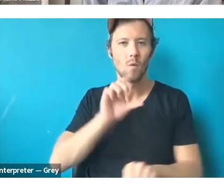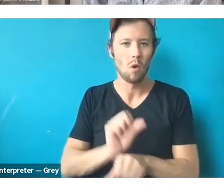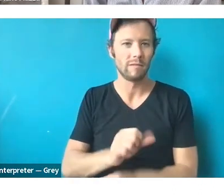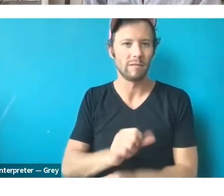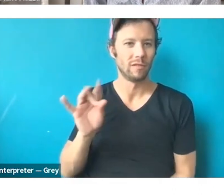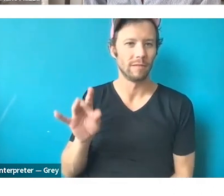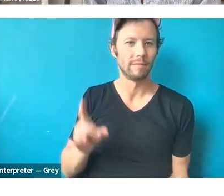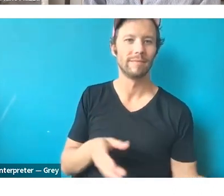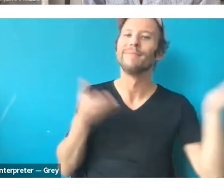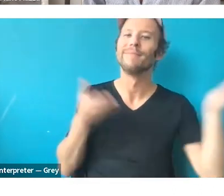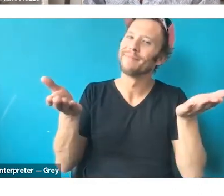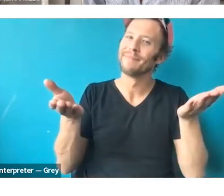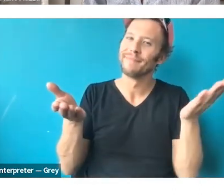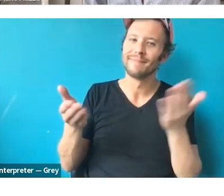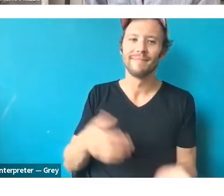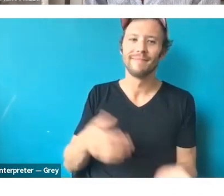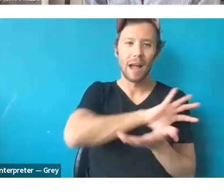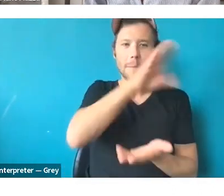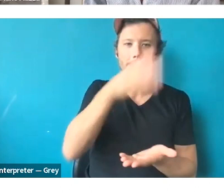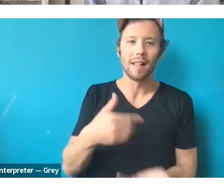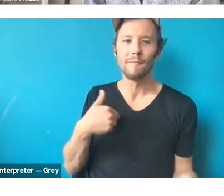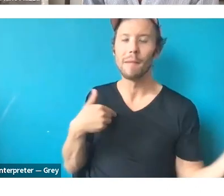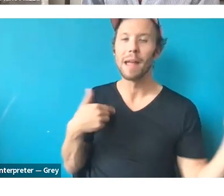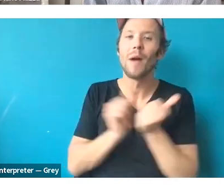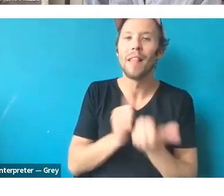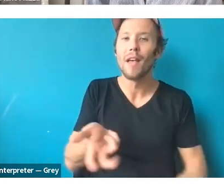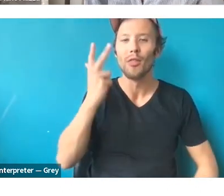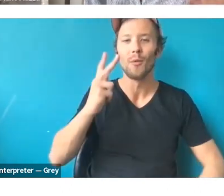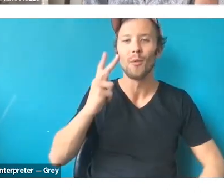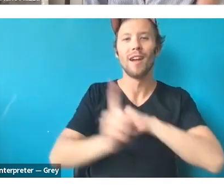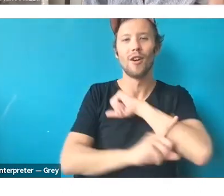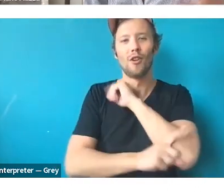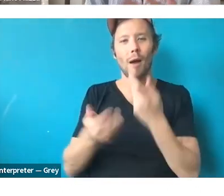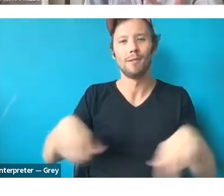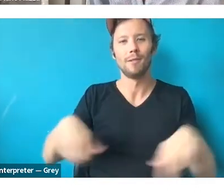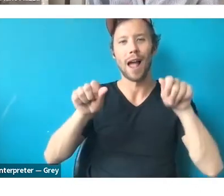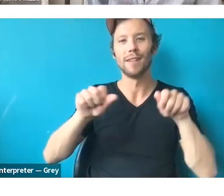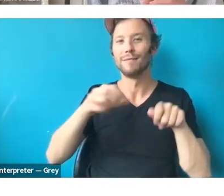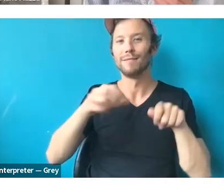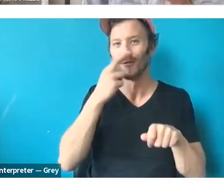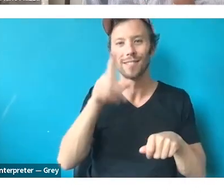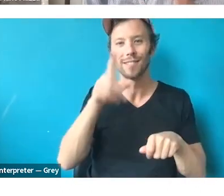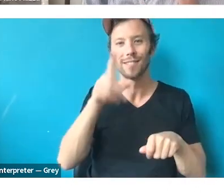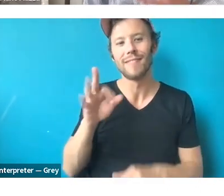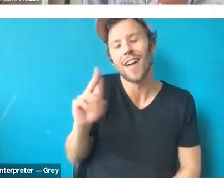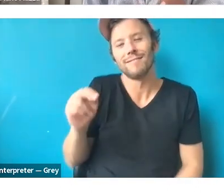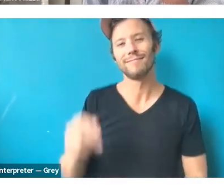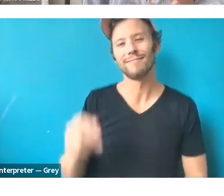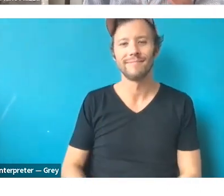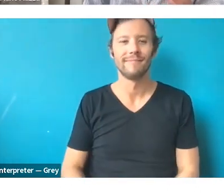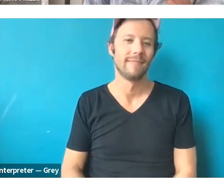And here is a pile of me sitting in 3 garbage bags full of roses that I diverted from them. So just so you know, it's fun, And then